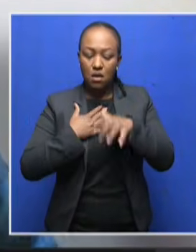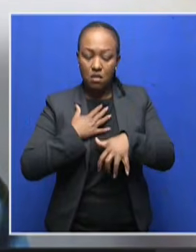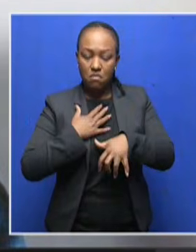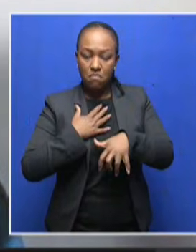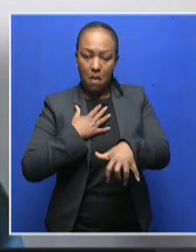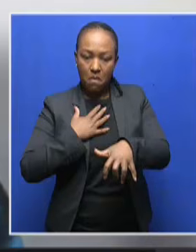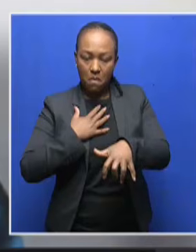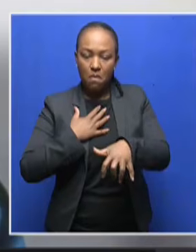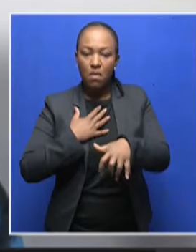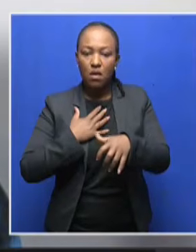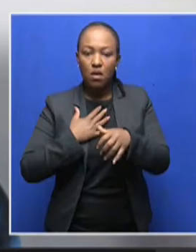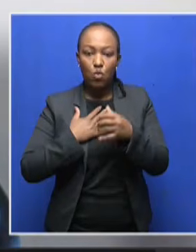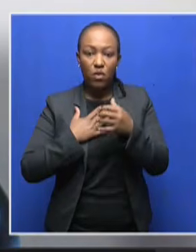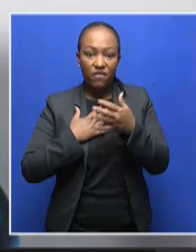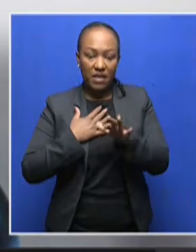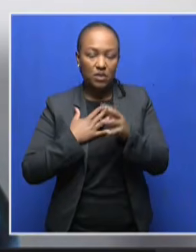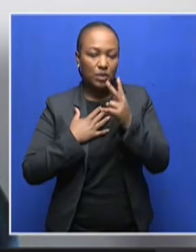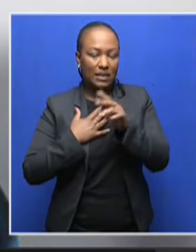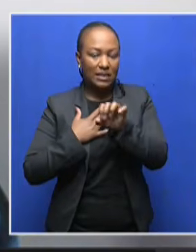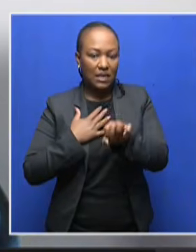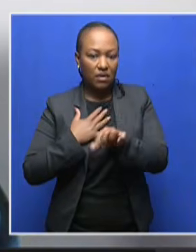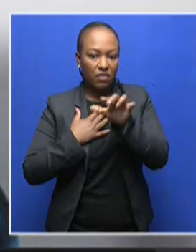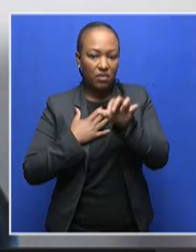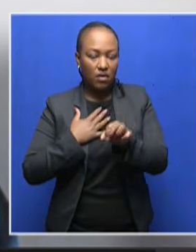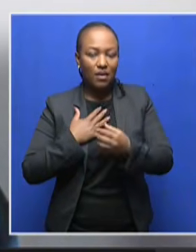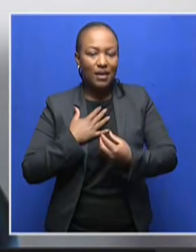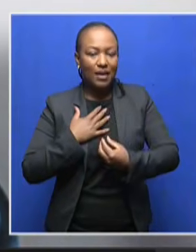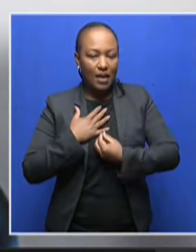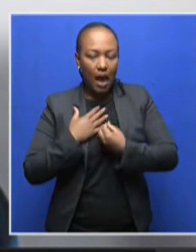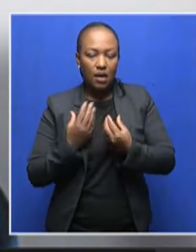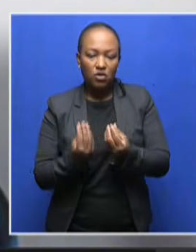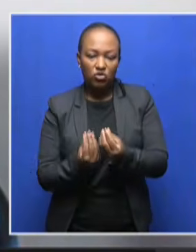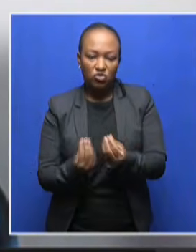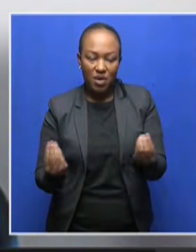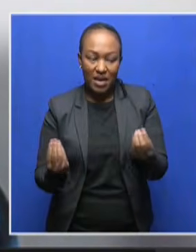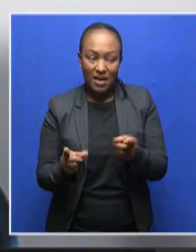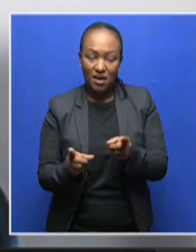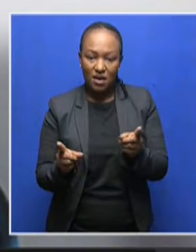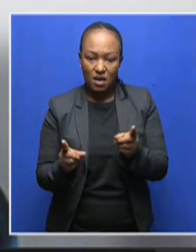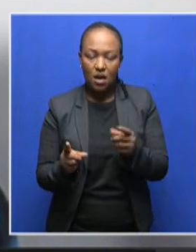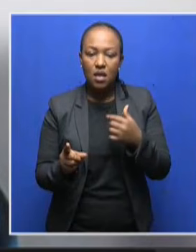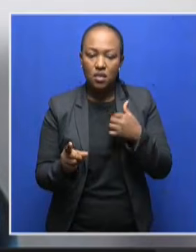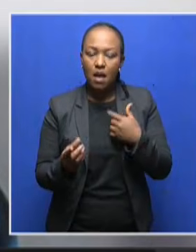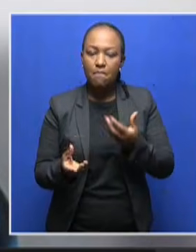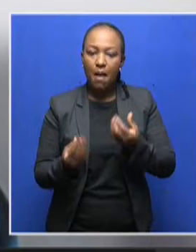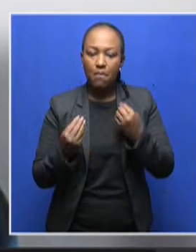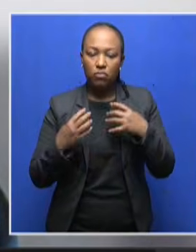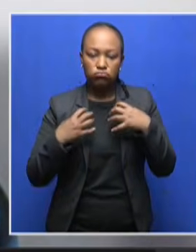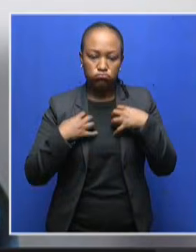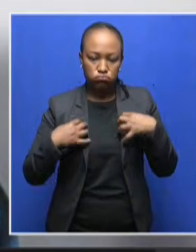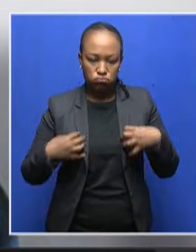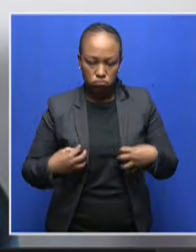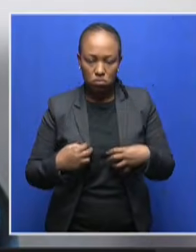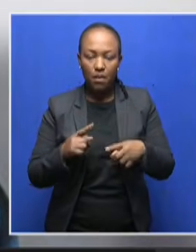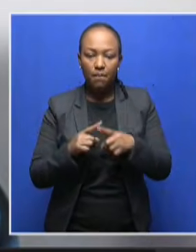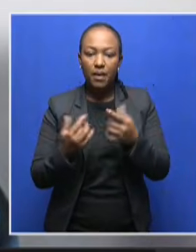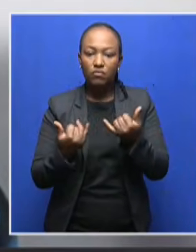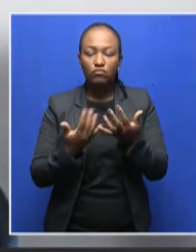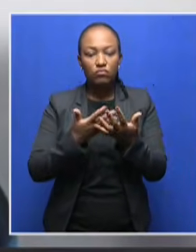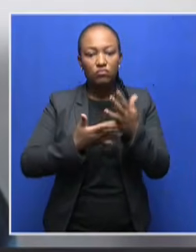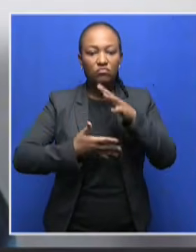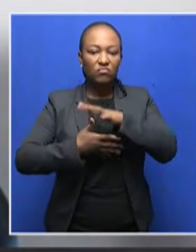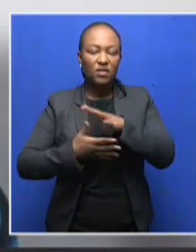that we saw in South Africa, there was a substantial number of very young children that were also getting measles. But right now, the priority should be,